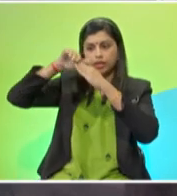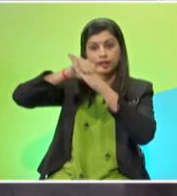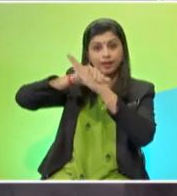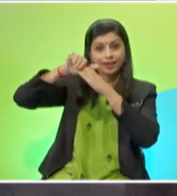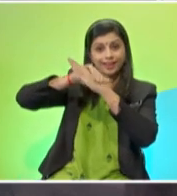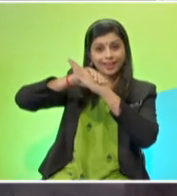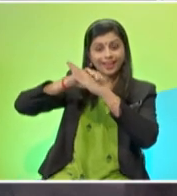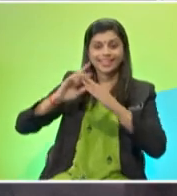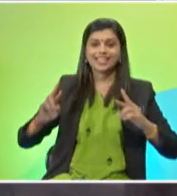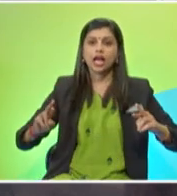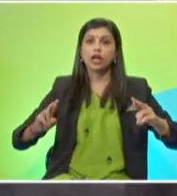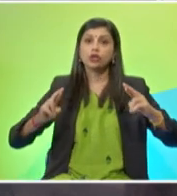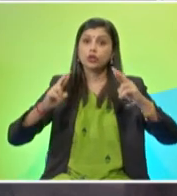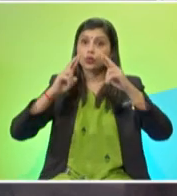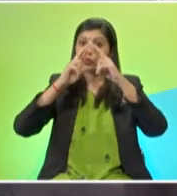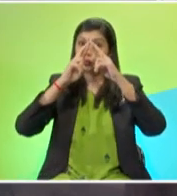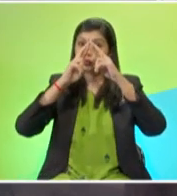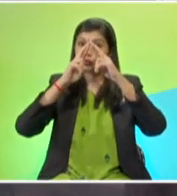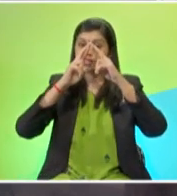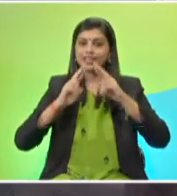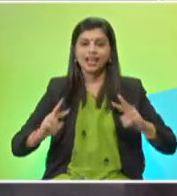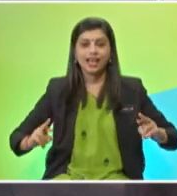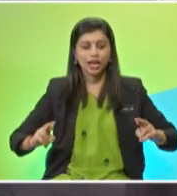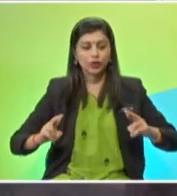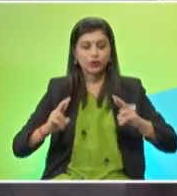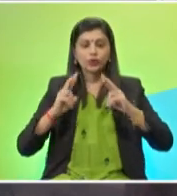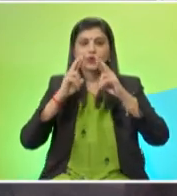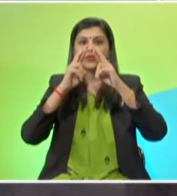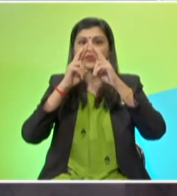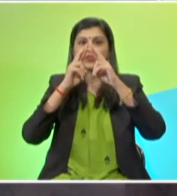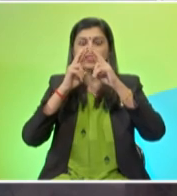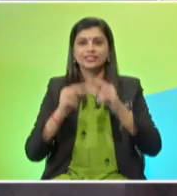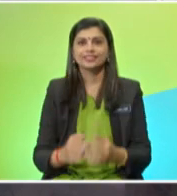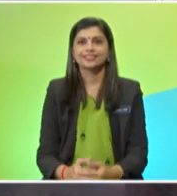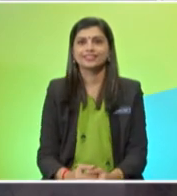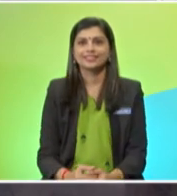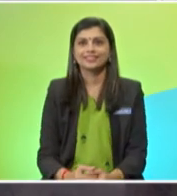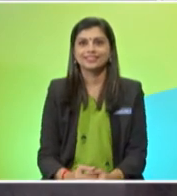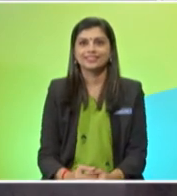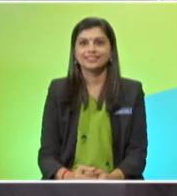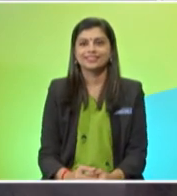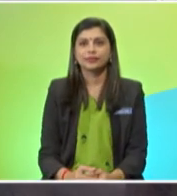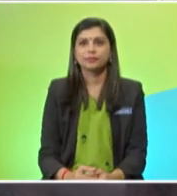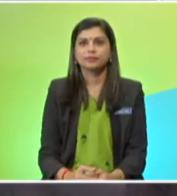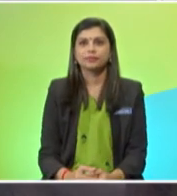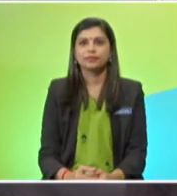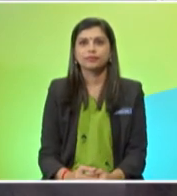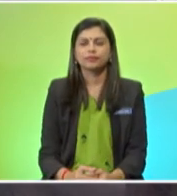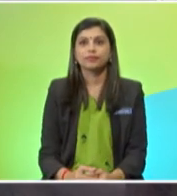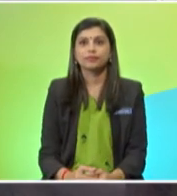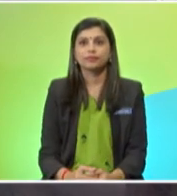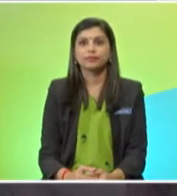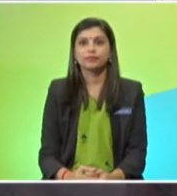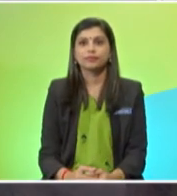correct. We also need a roof to build a house. Okay, this will be the